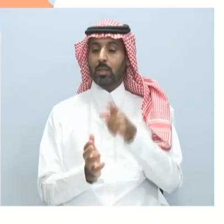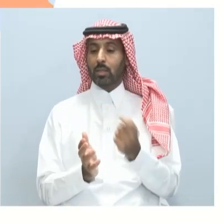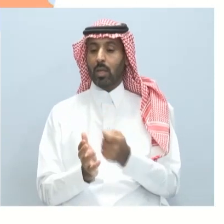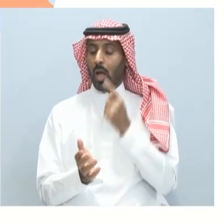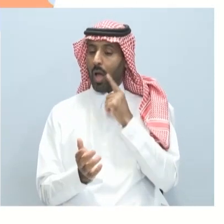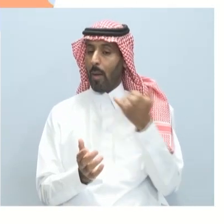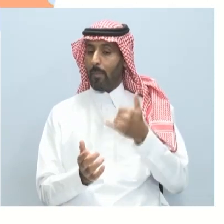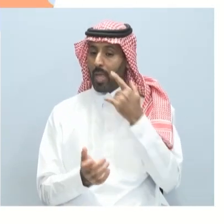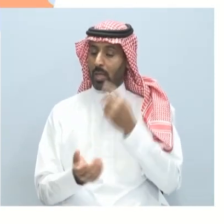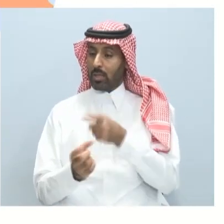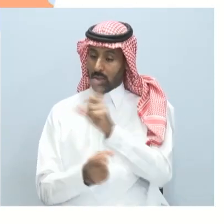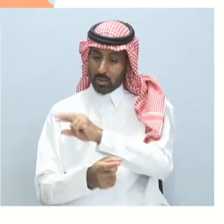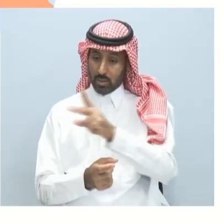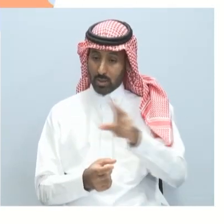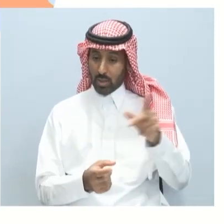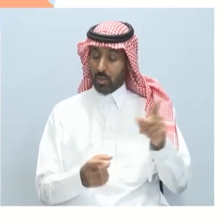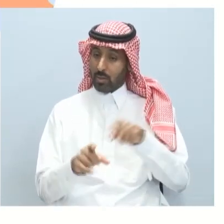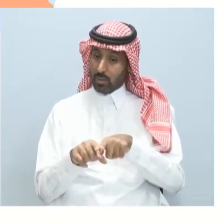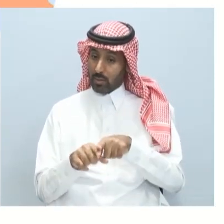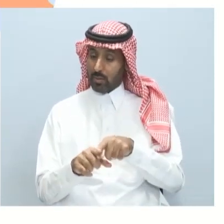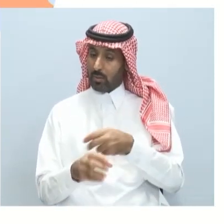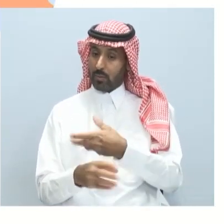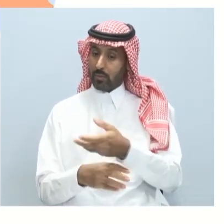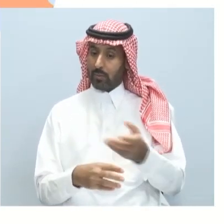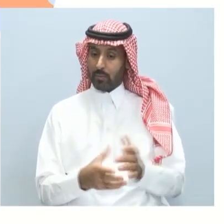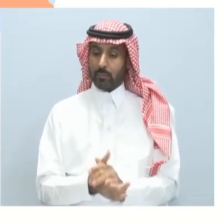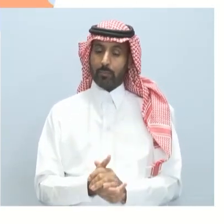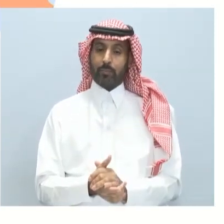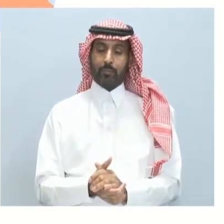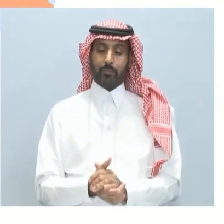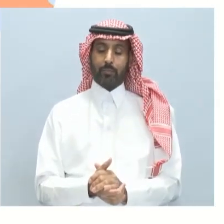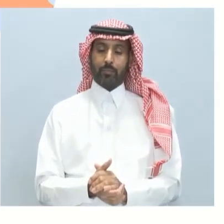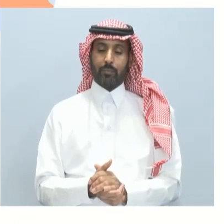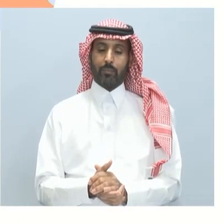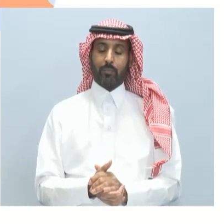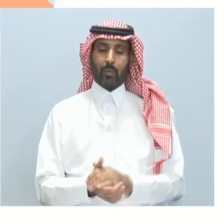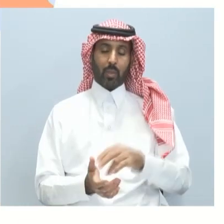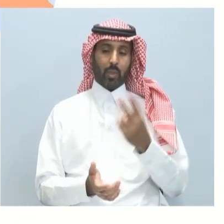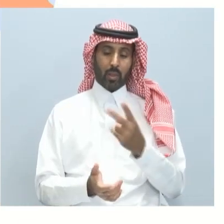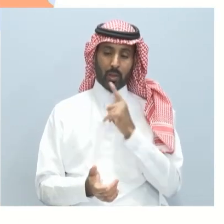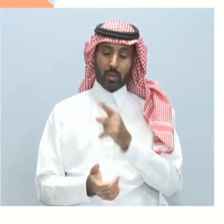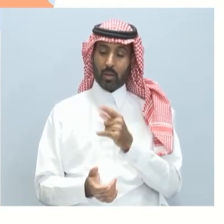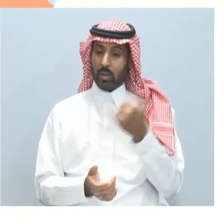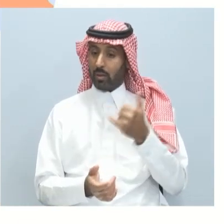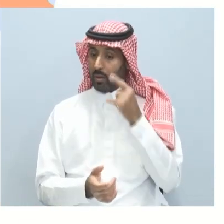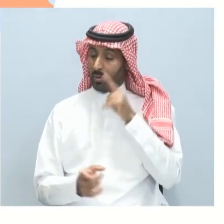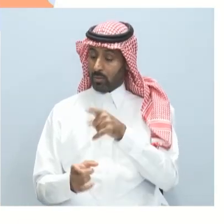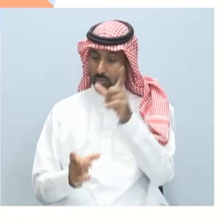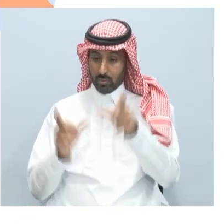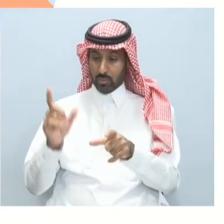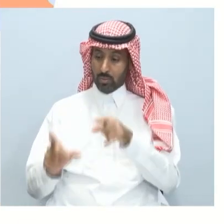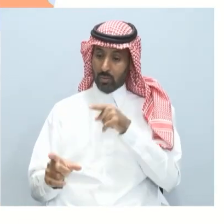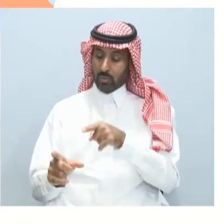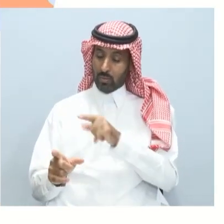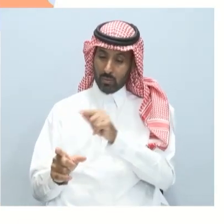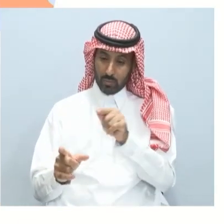sharing characteristics between friends as a personal opinion. Number two, to examine two personalities and